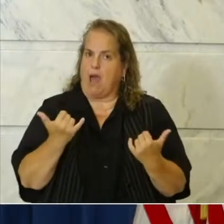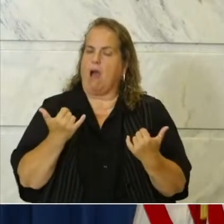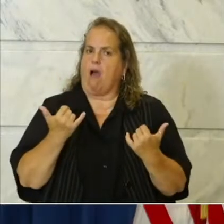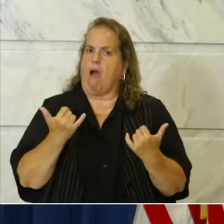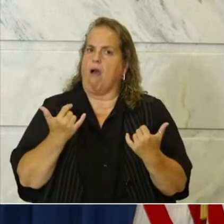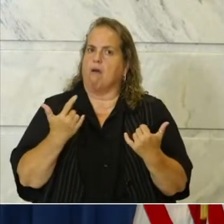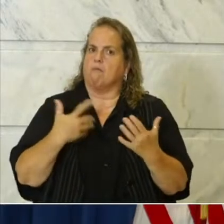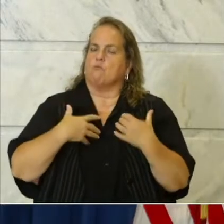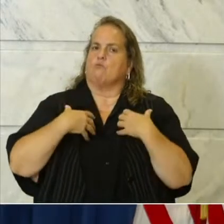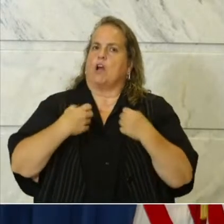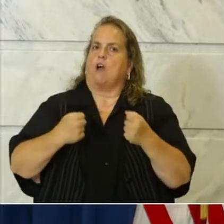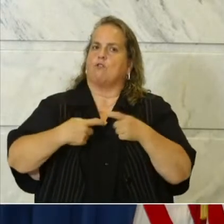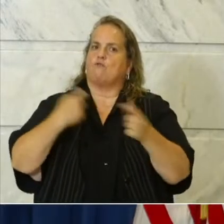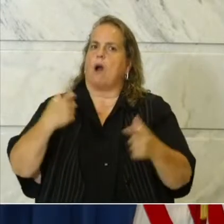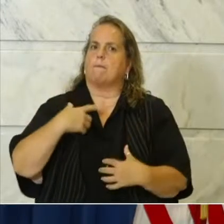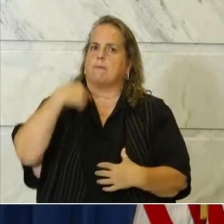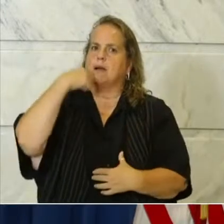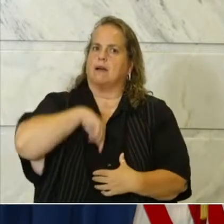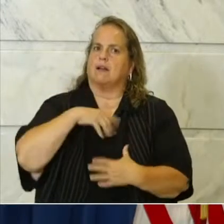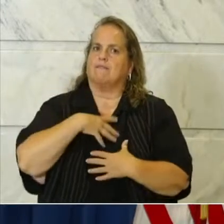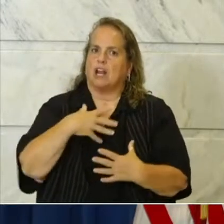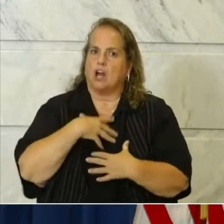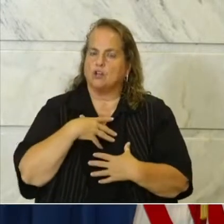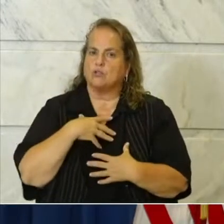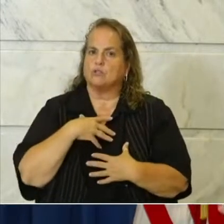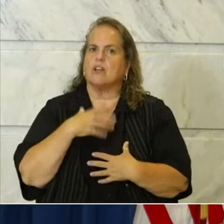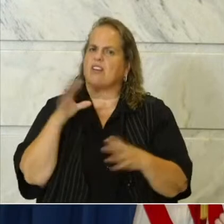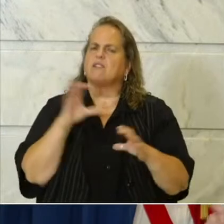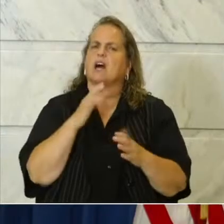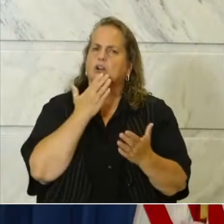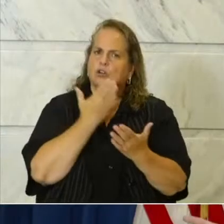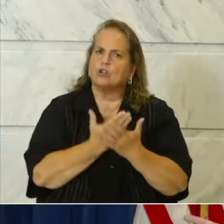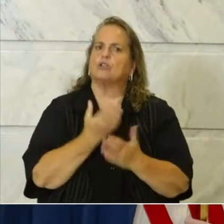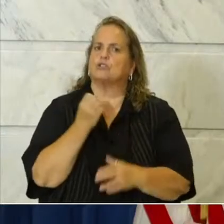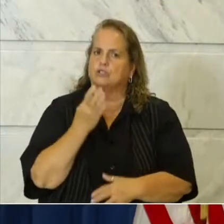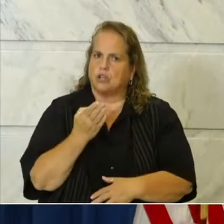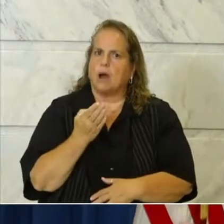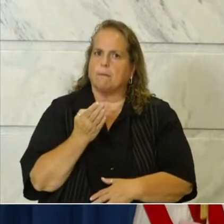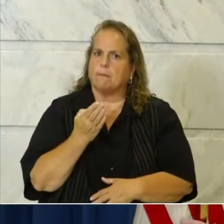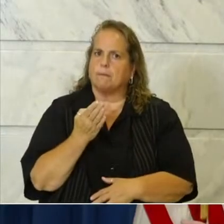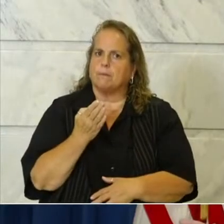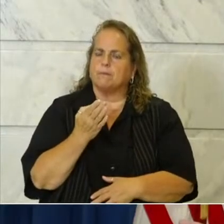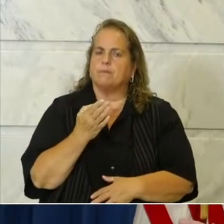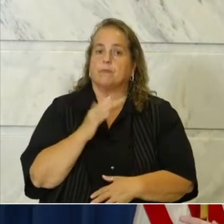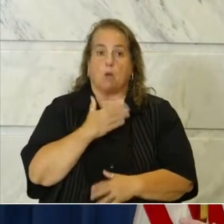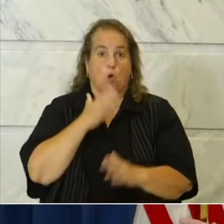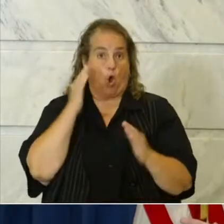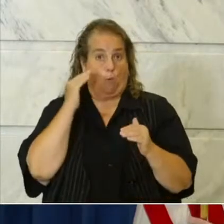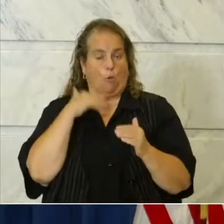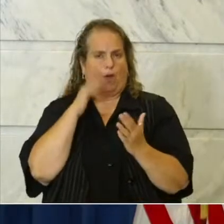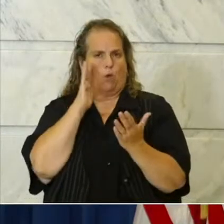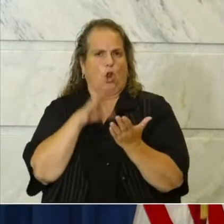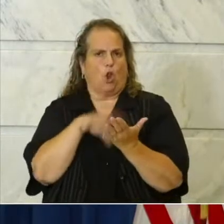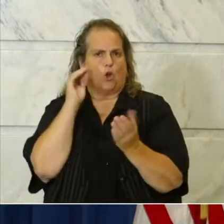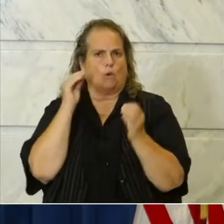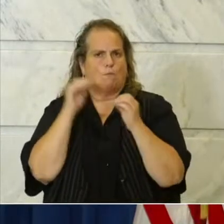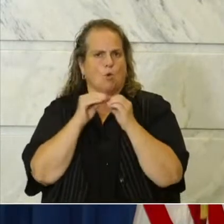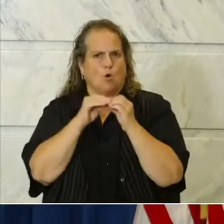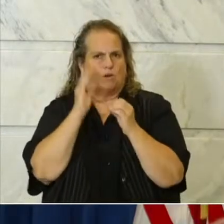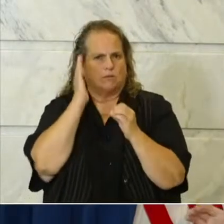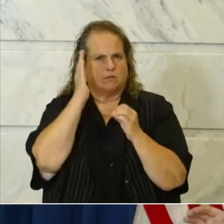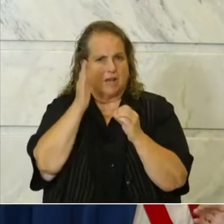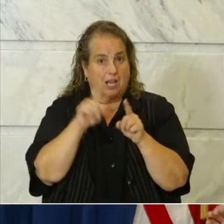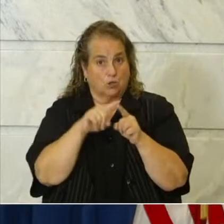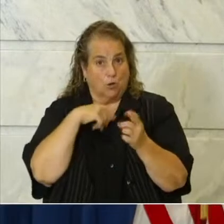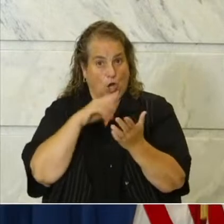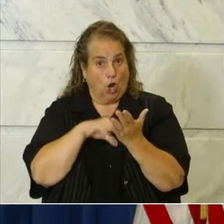ever expected. They have just done an incredibly good job. Our hope is as we learn more about the